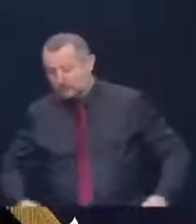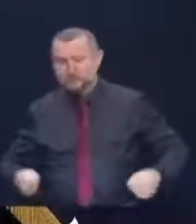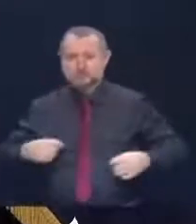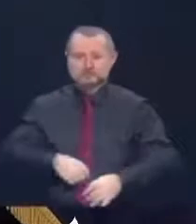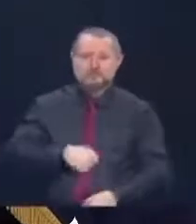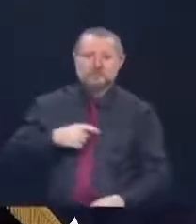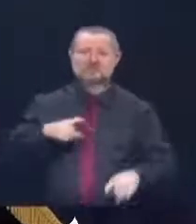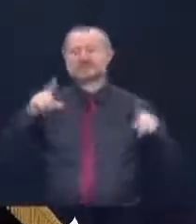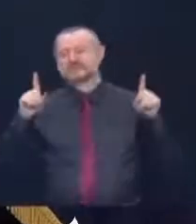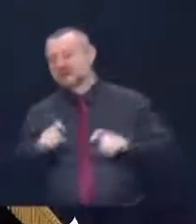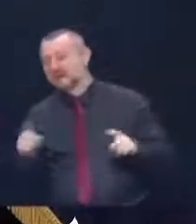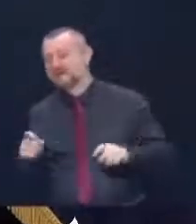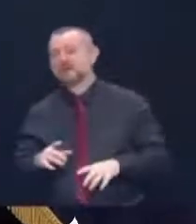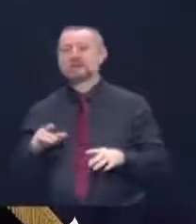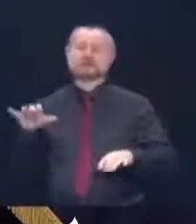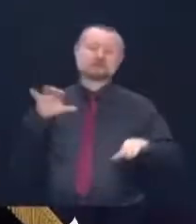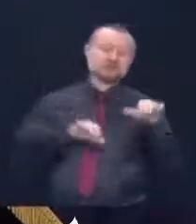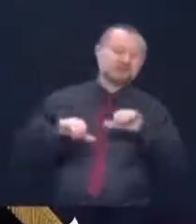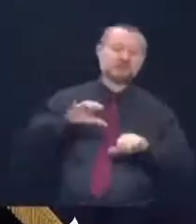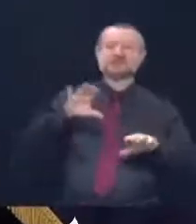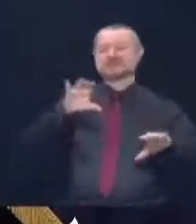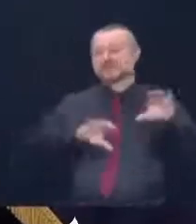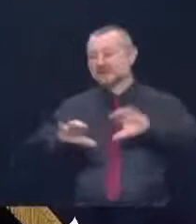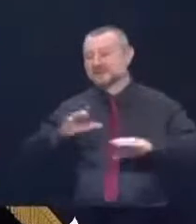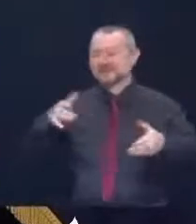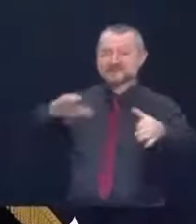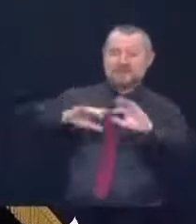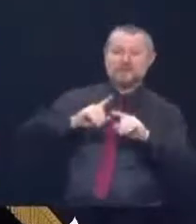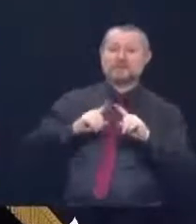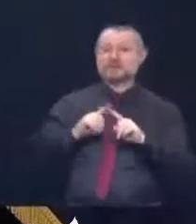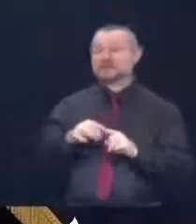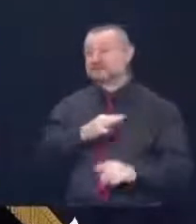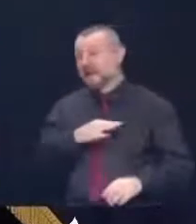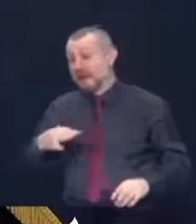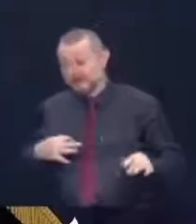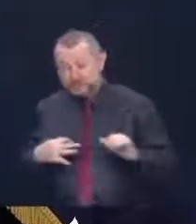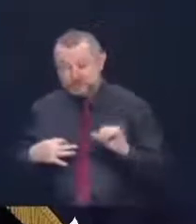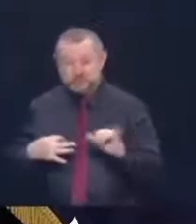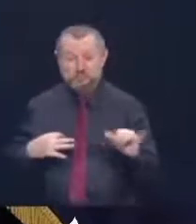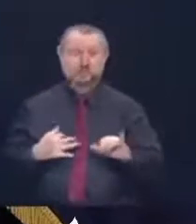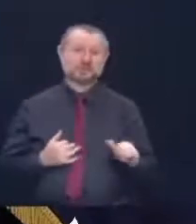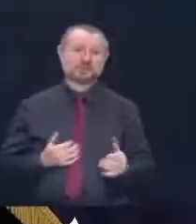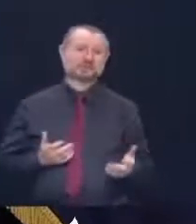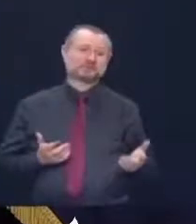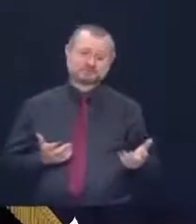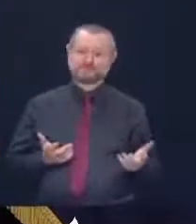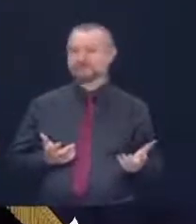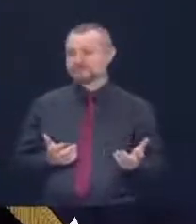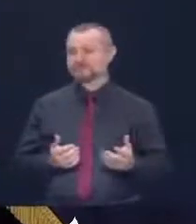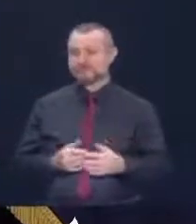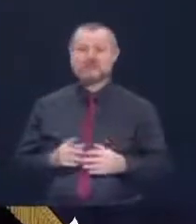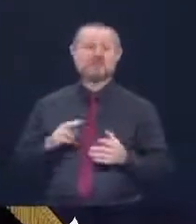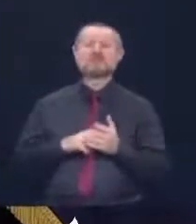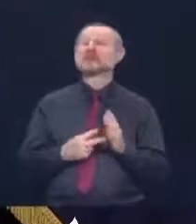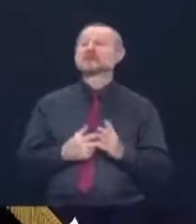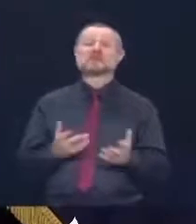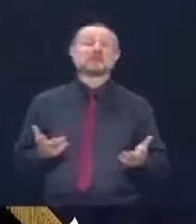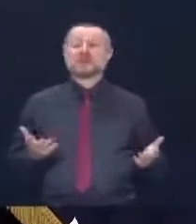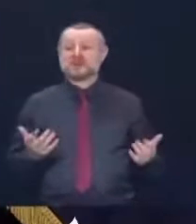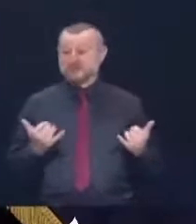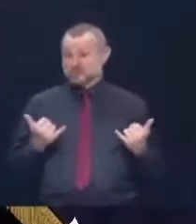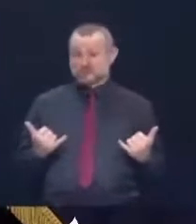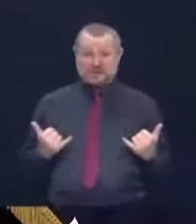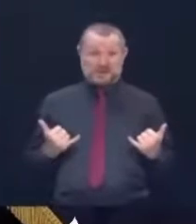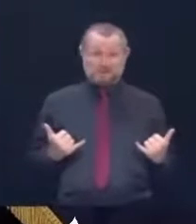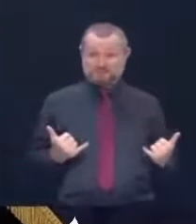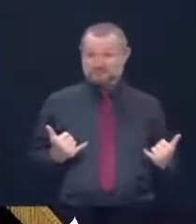testing, reagents, staffing, next. We have learned